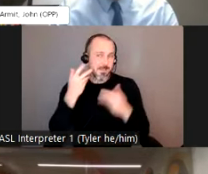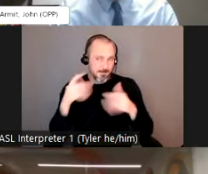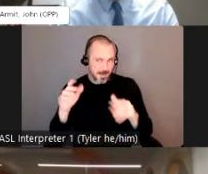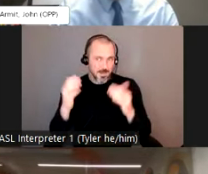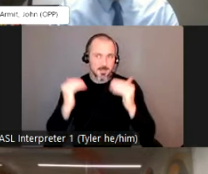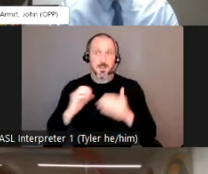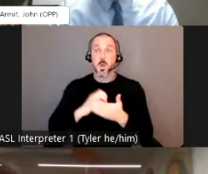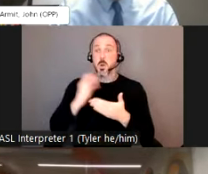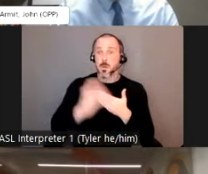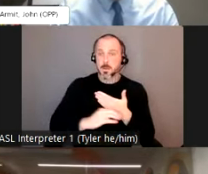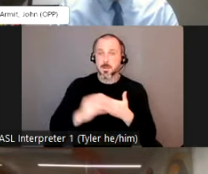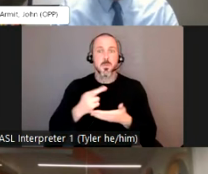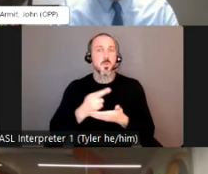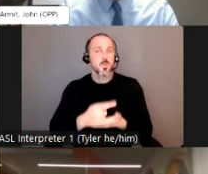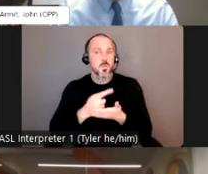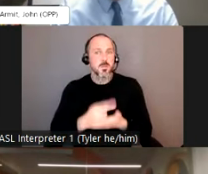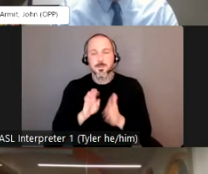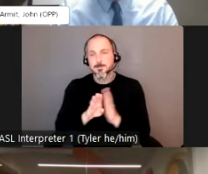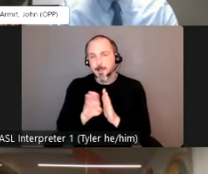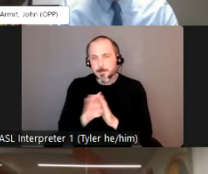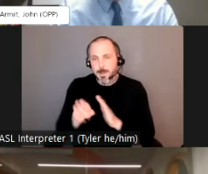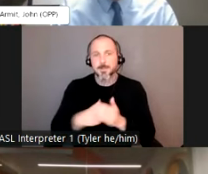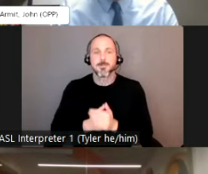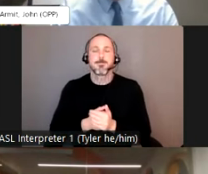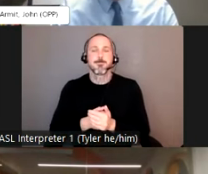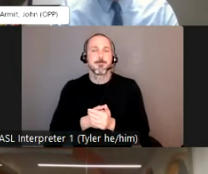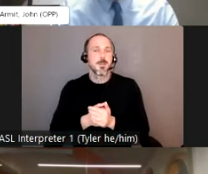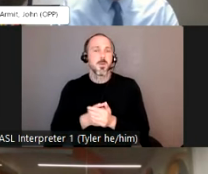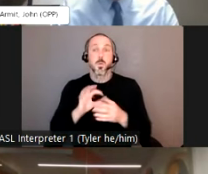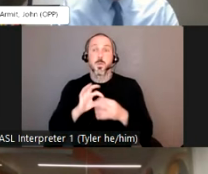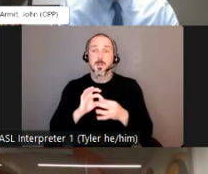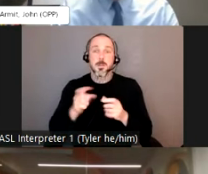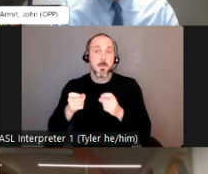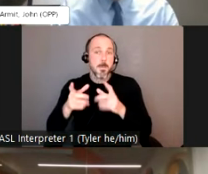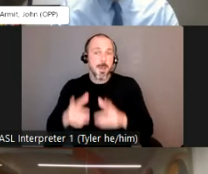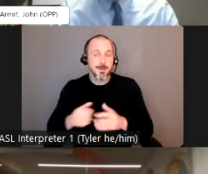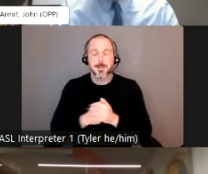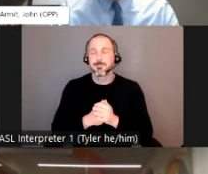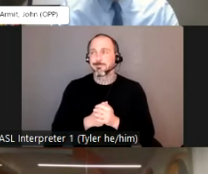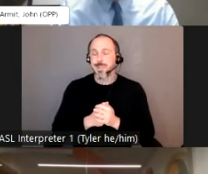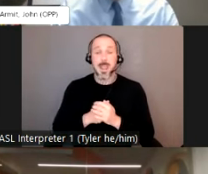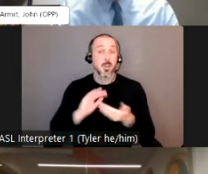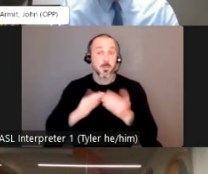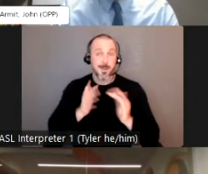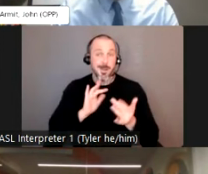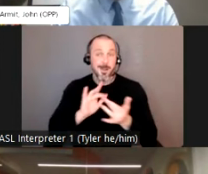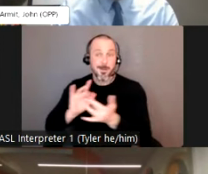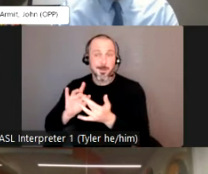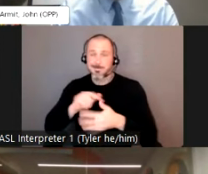event management, and relationship management and community outreach. So welcome, Chris, to our session today.